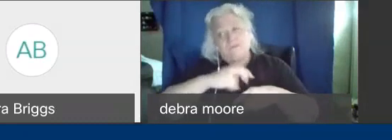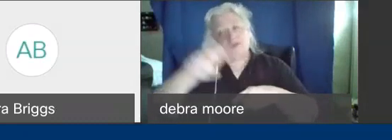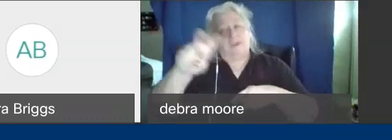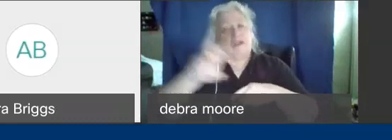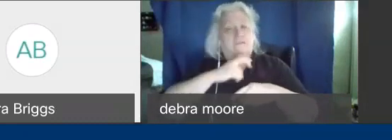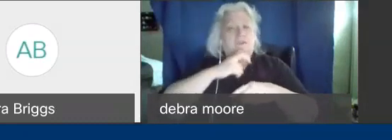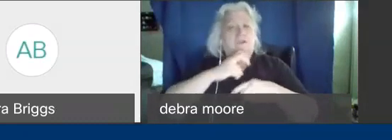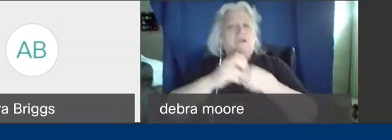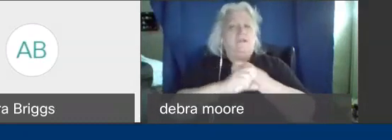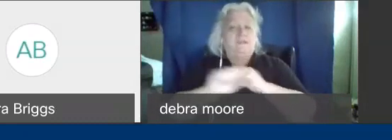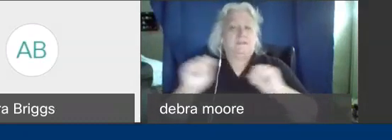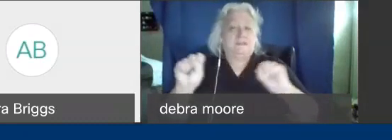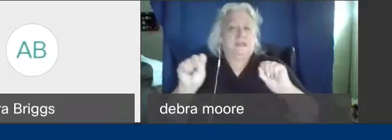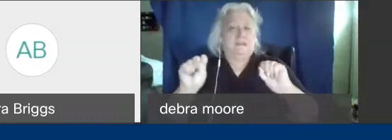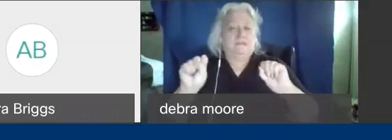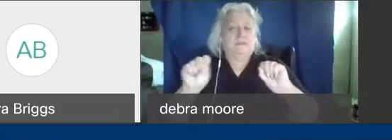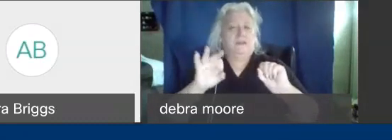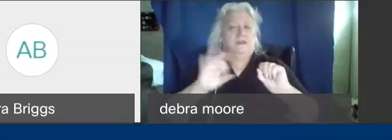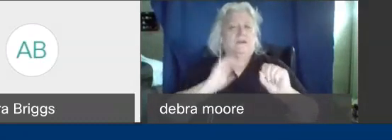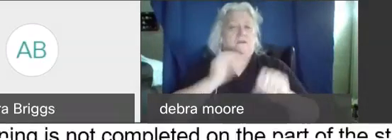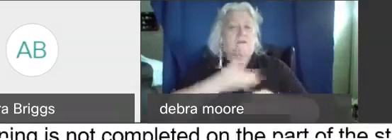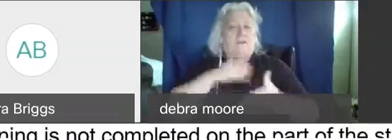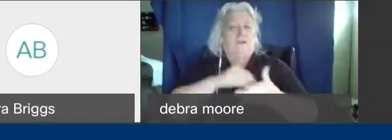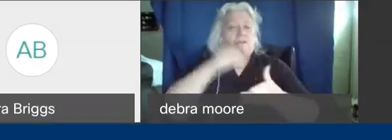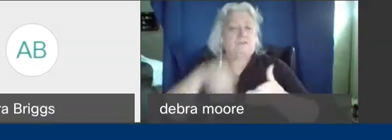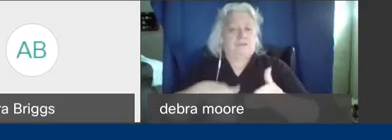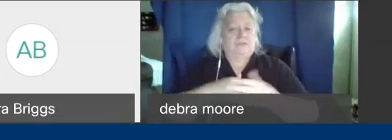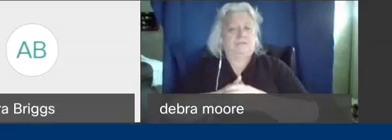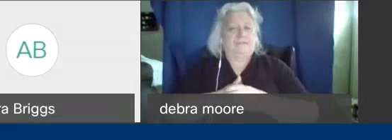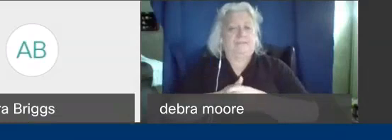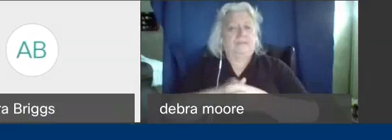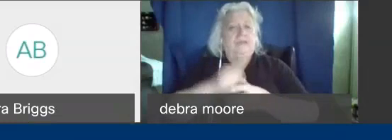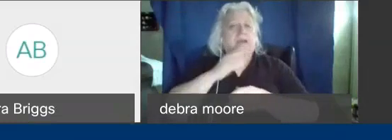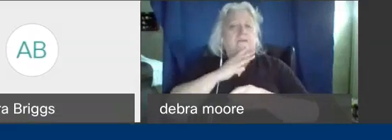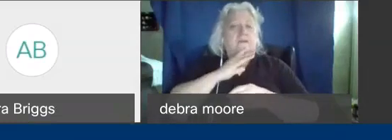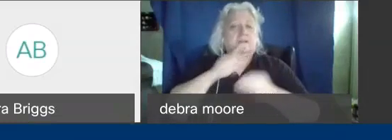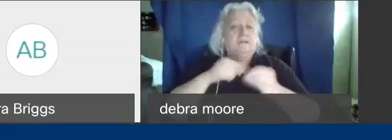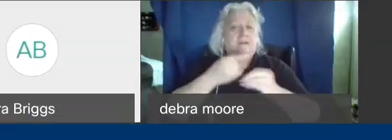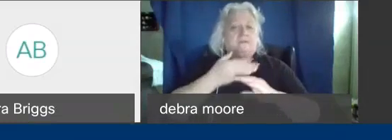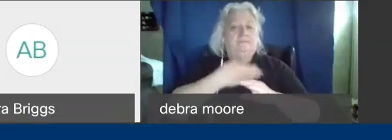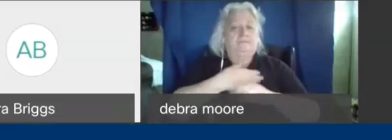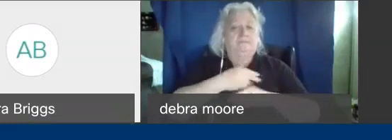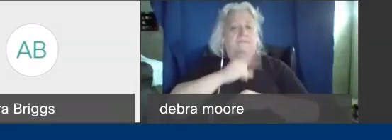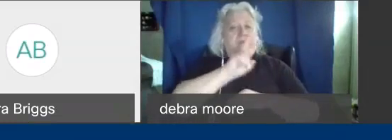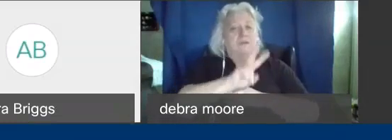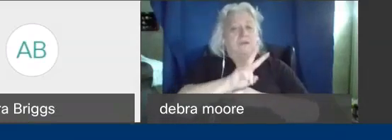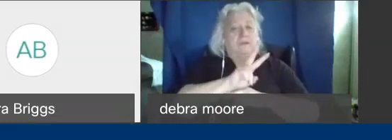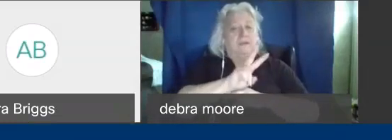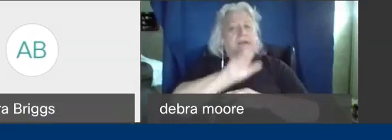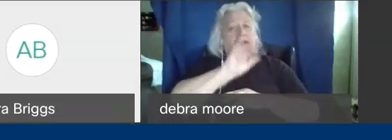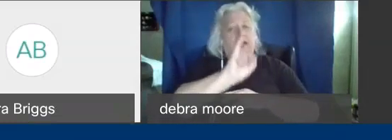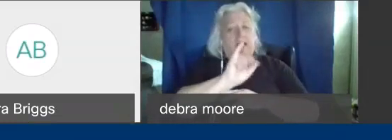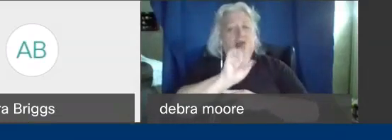safety and well-being of the students. And like I mentioned, this is VID 105,